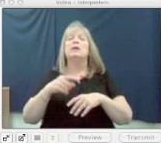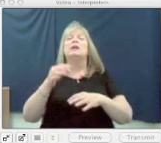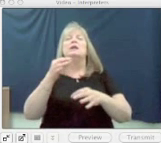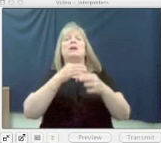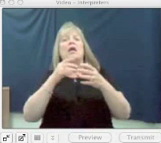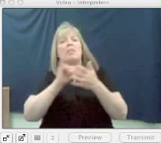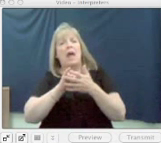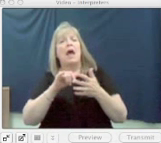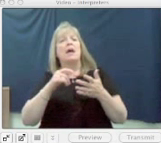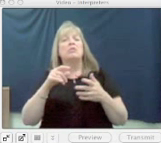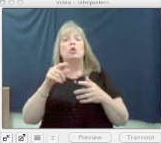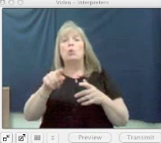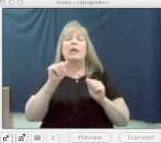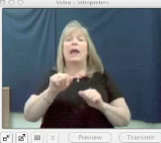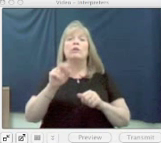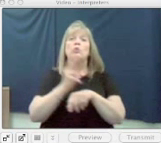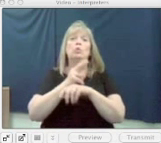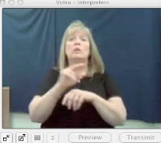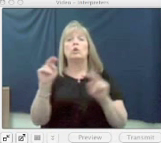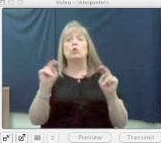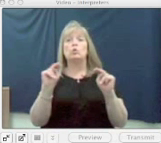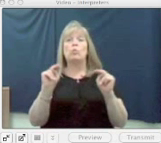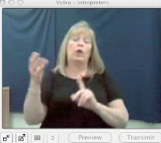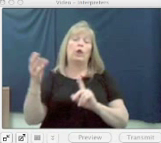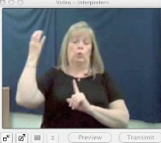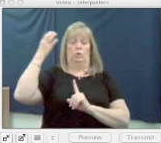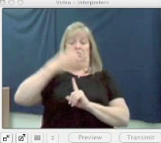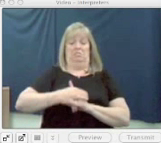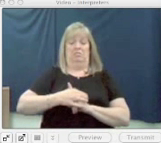can be worn like a cloak.